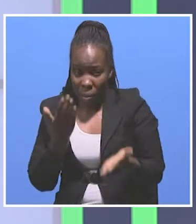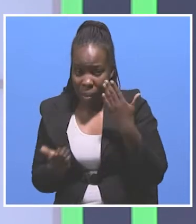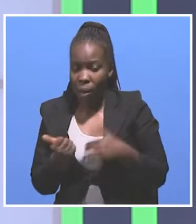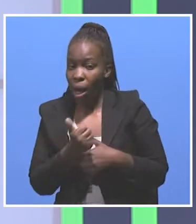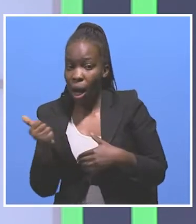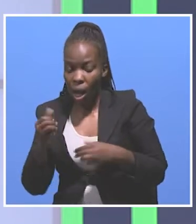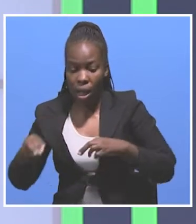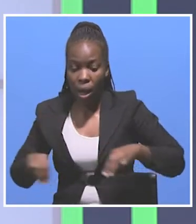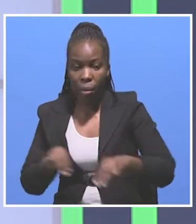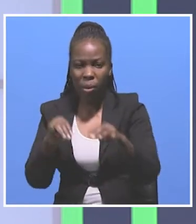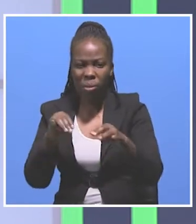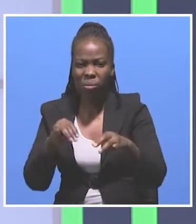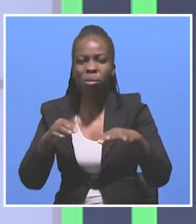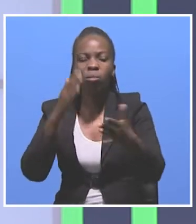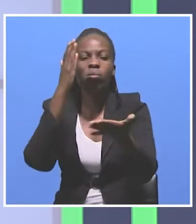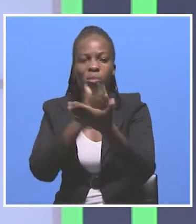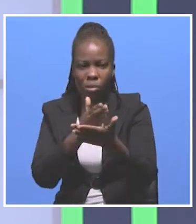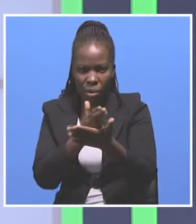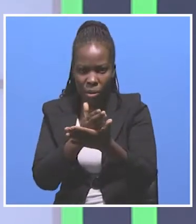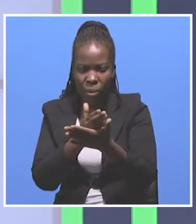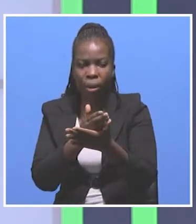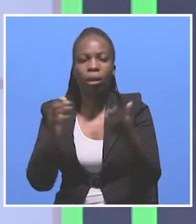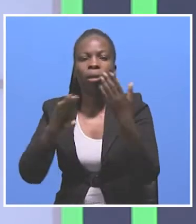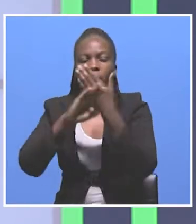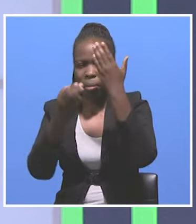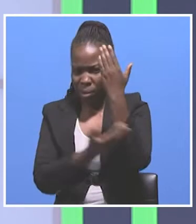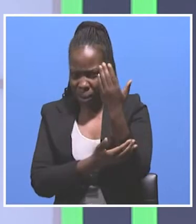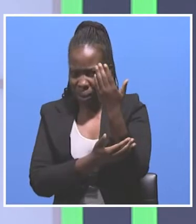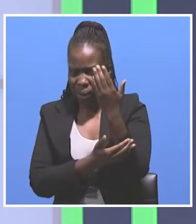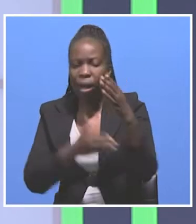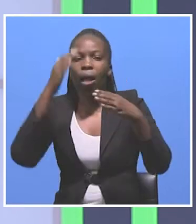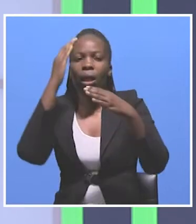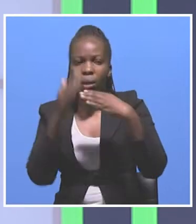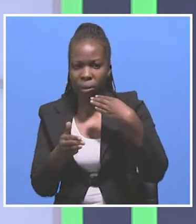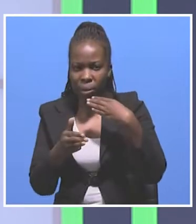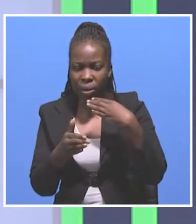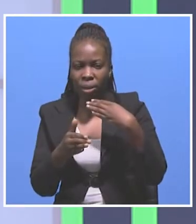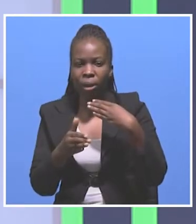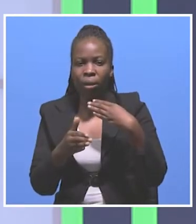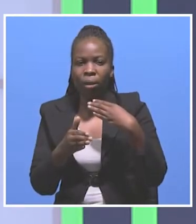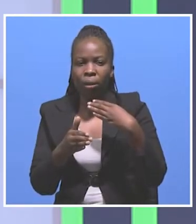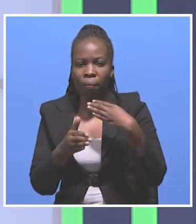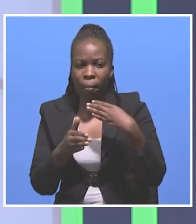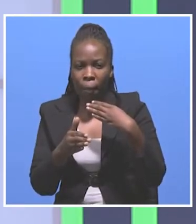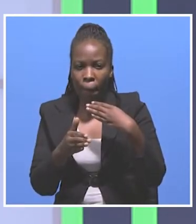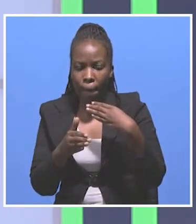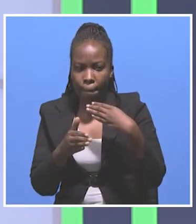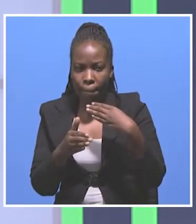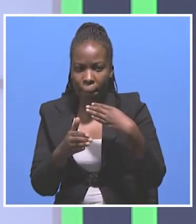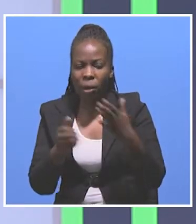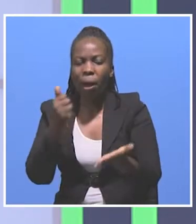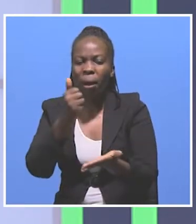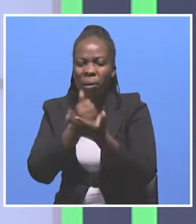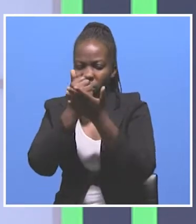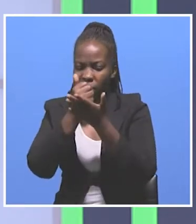prevent unwanted pregnancy, so that at the end of it all, we are preserving the lives of our women. They